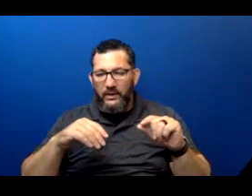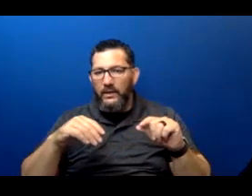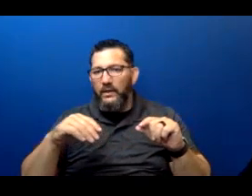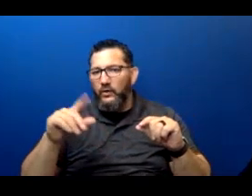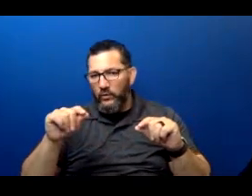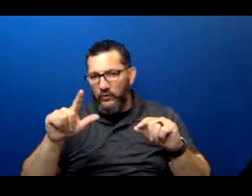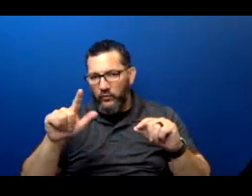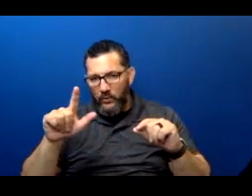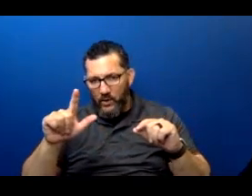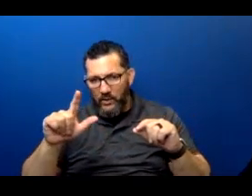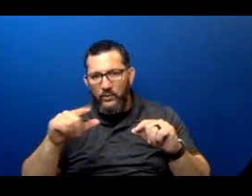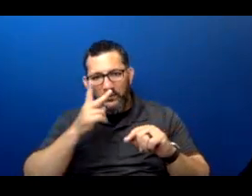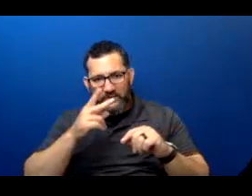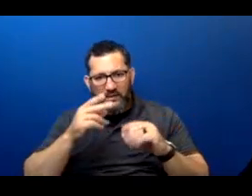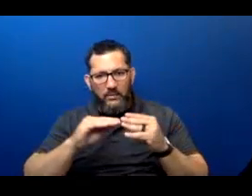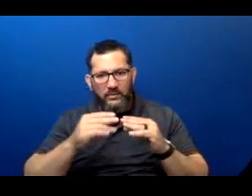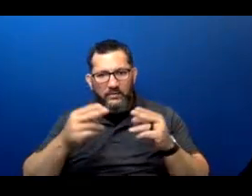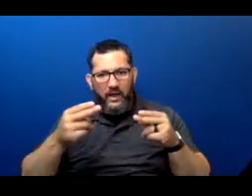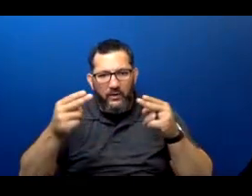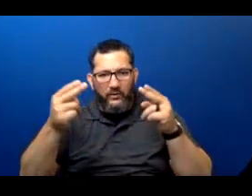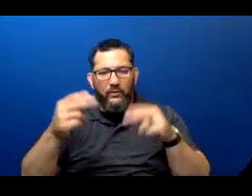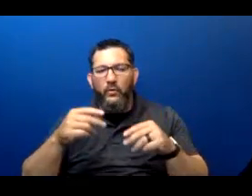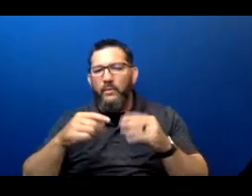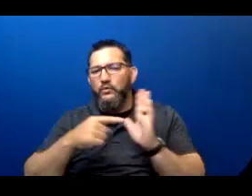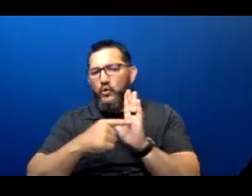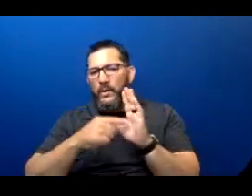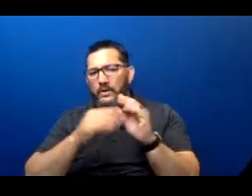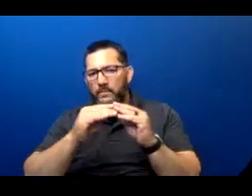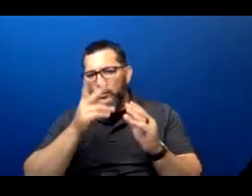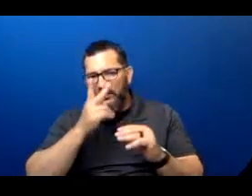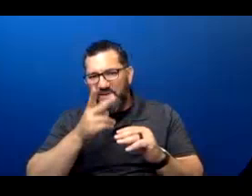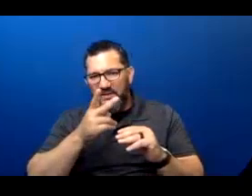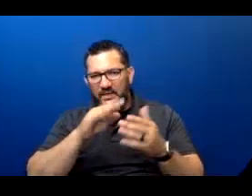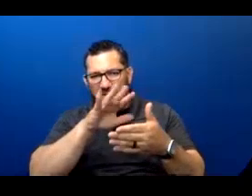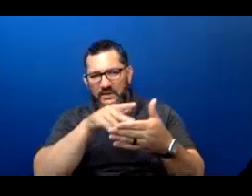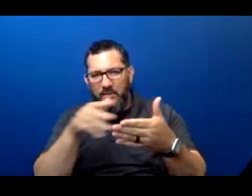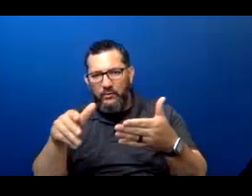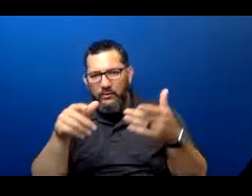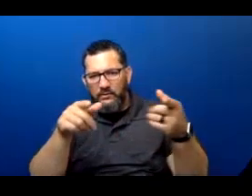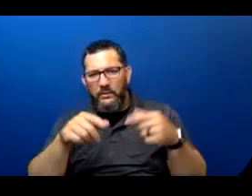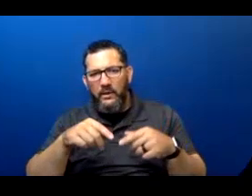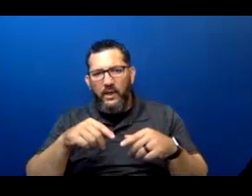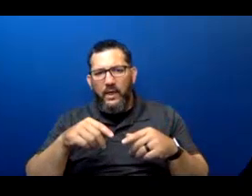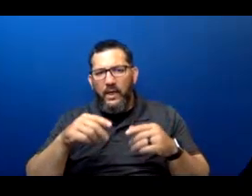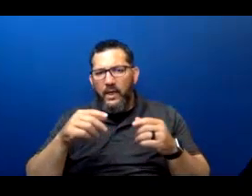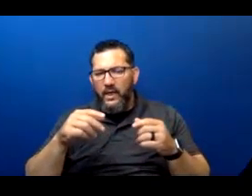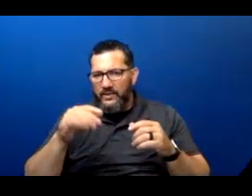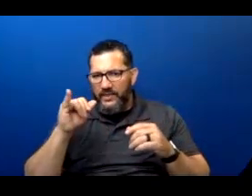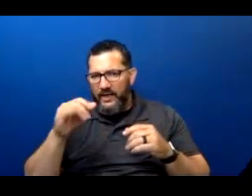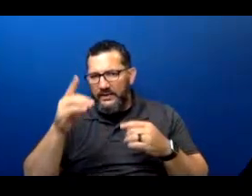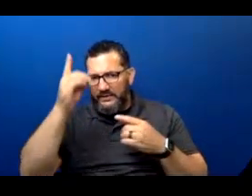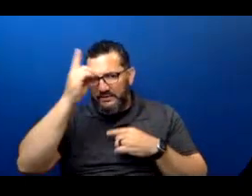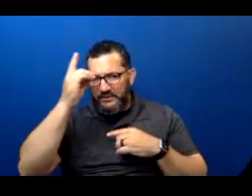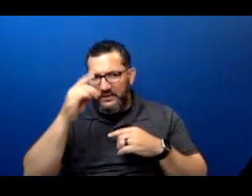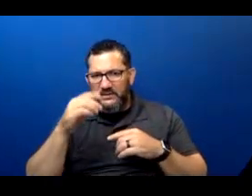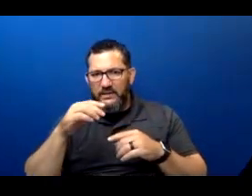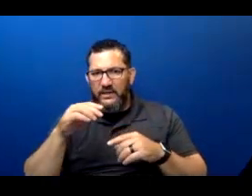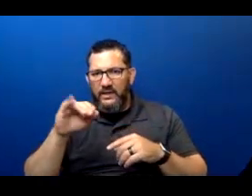screen, I'm showing a table that provides the numbers of invasive pneumococcal disease in